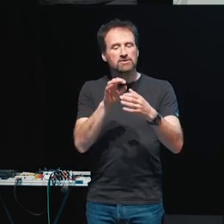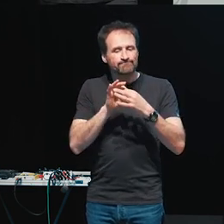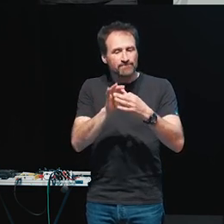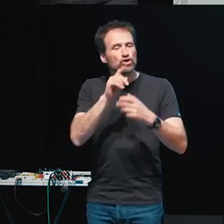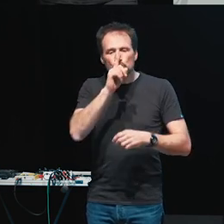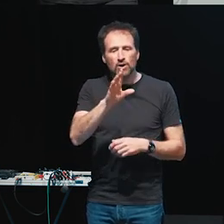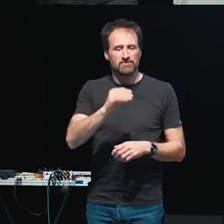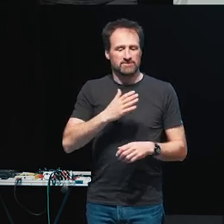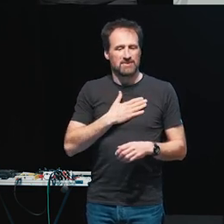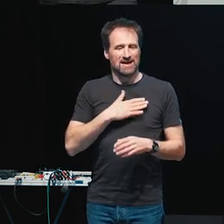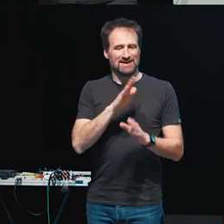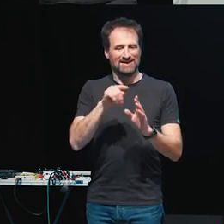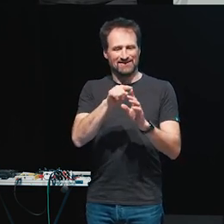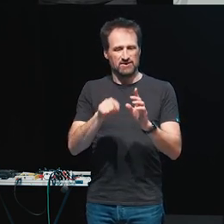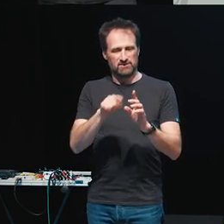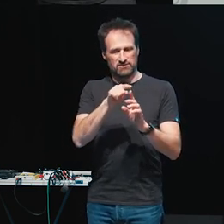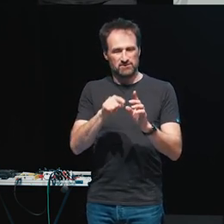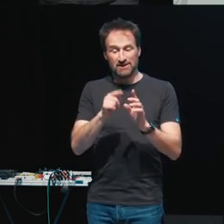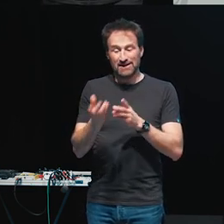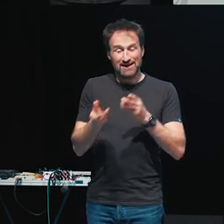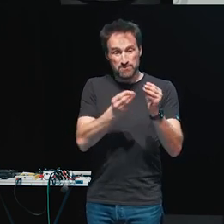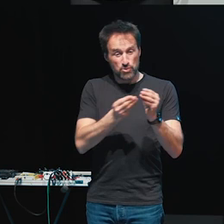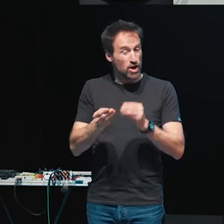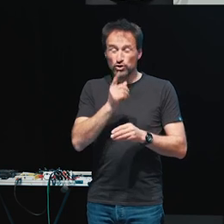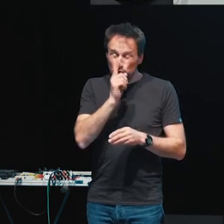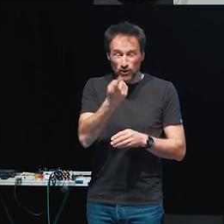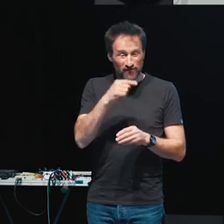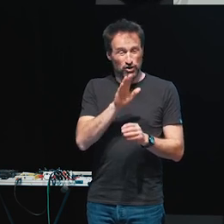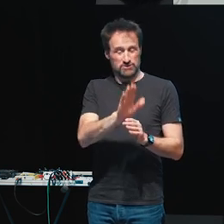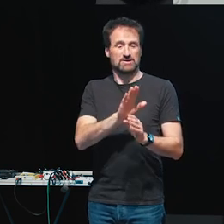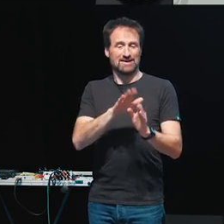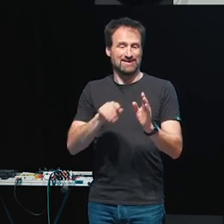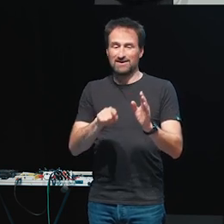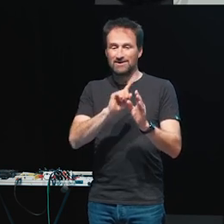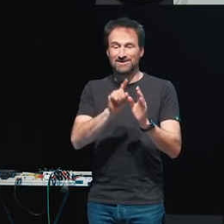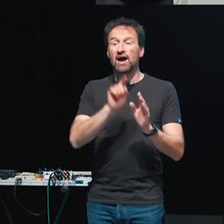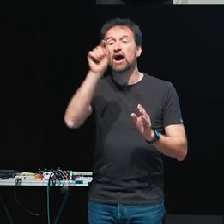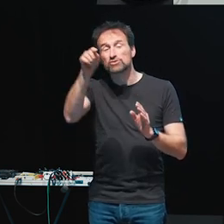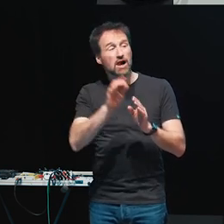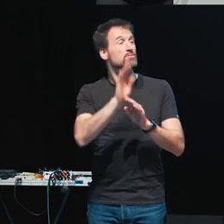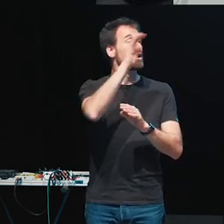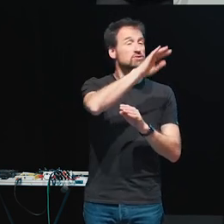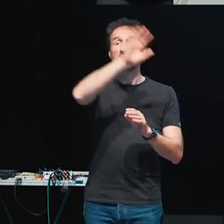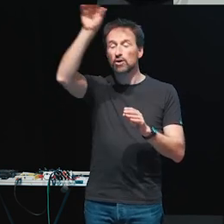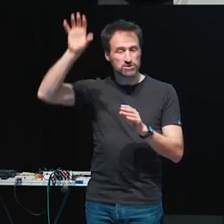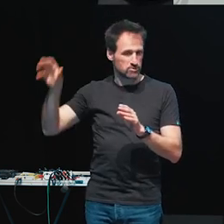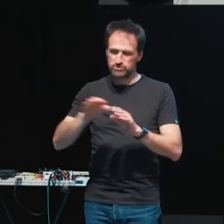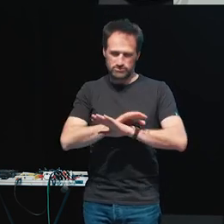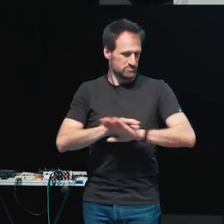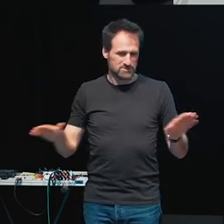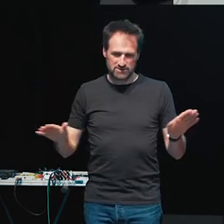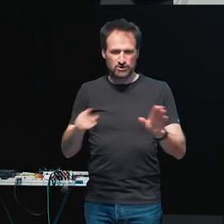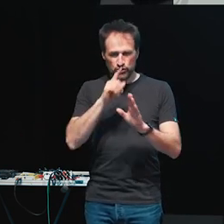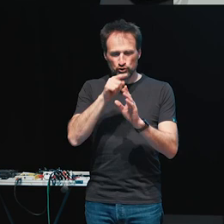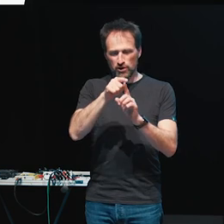imports from children only, and it doesn't try to reach outside, and doesn't go through deep through its children.